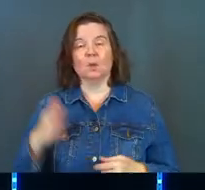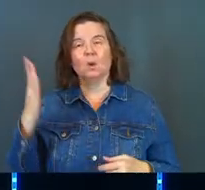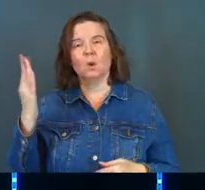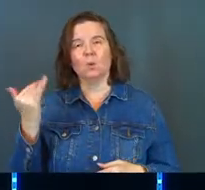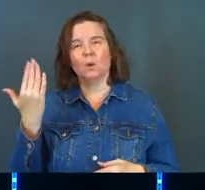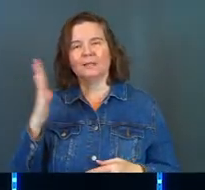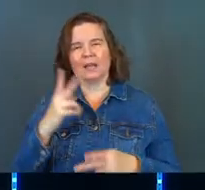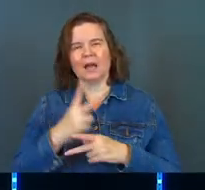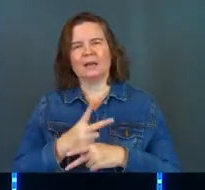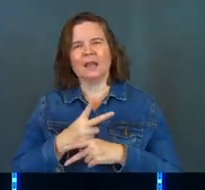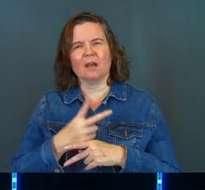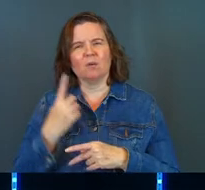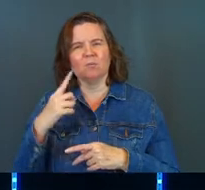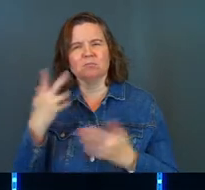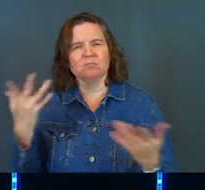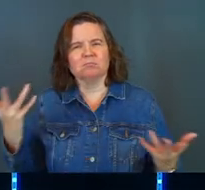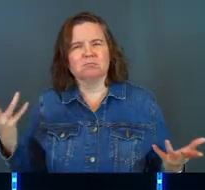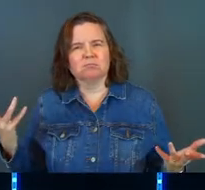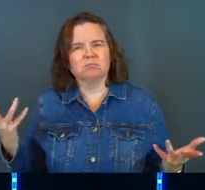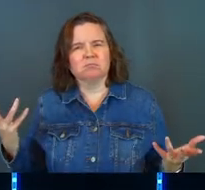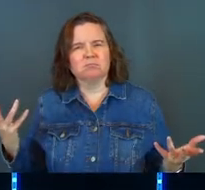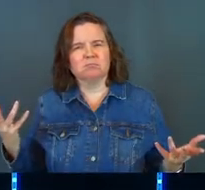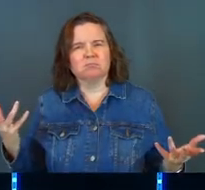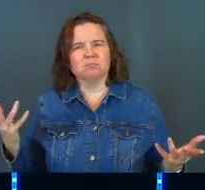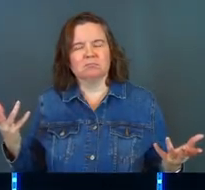Why does God care?